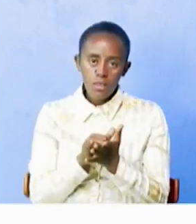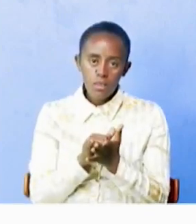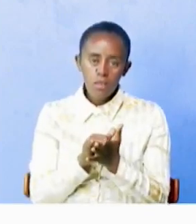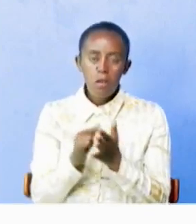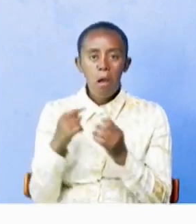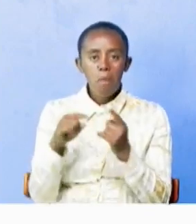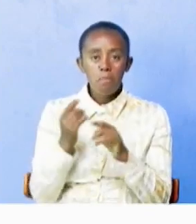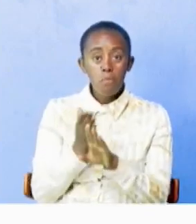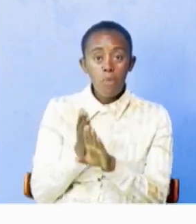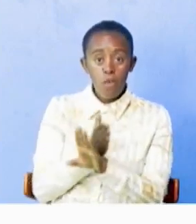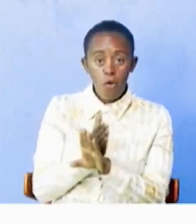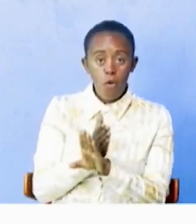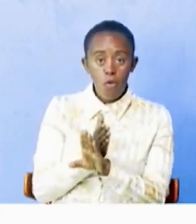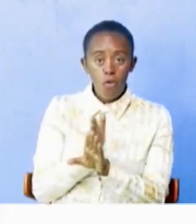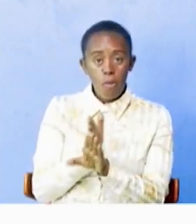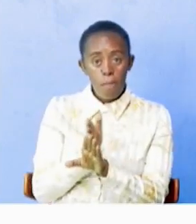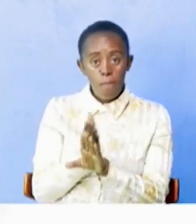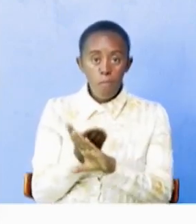before